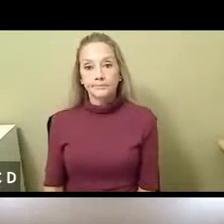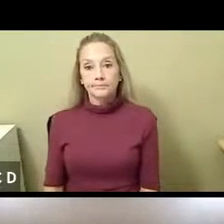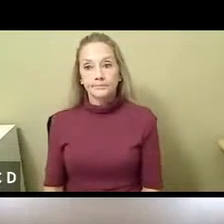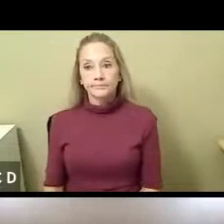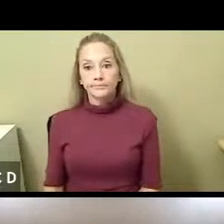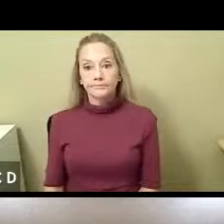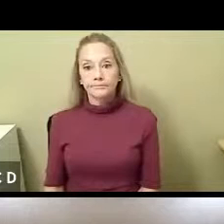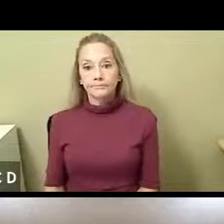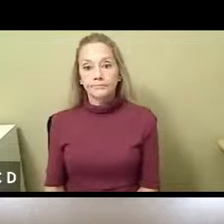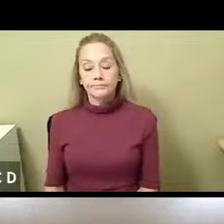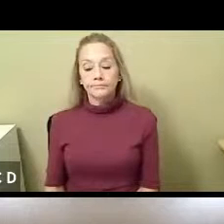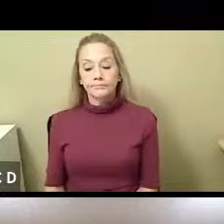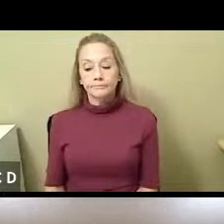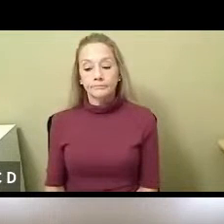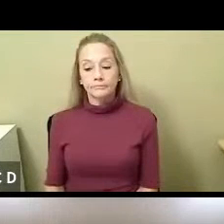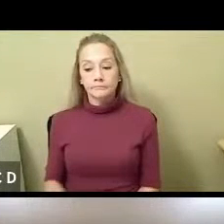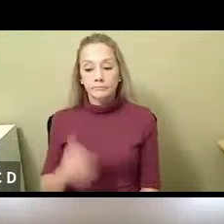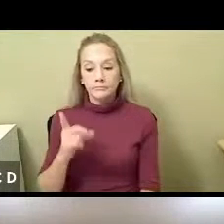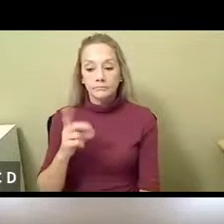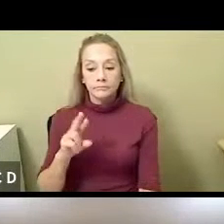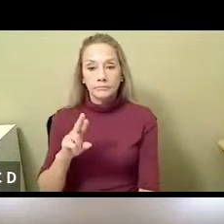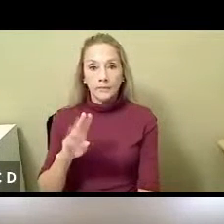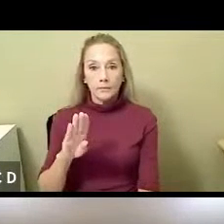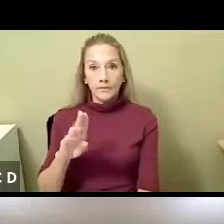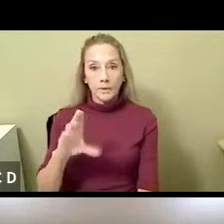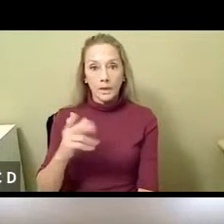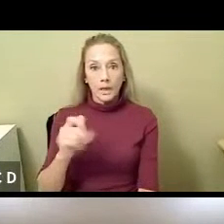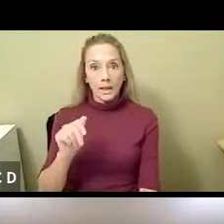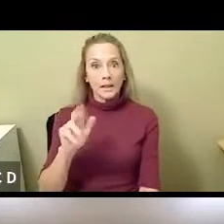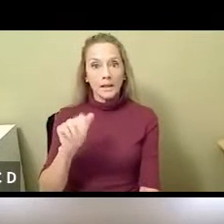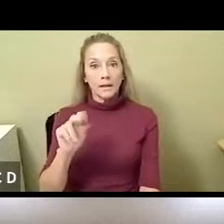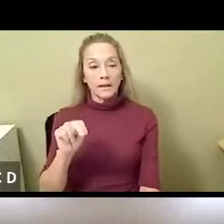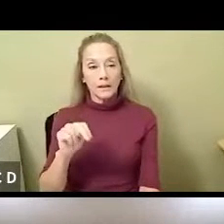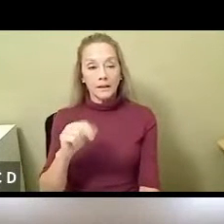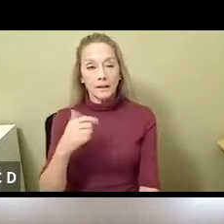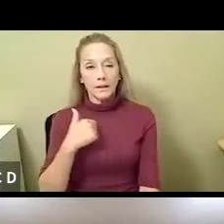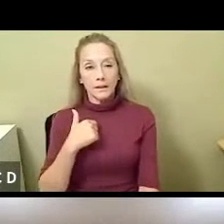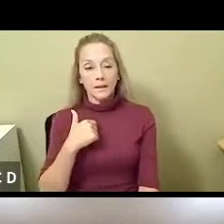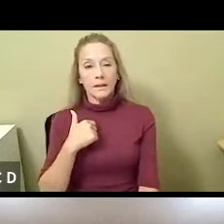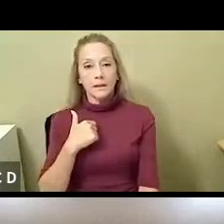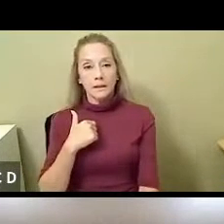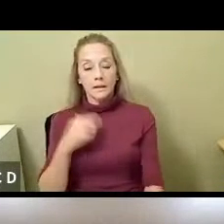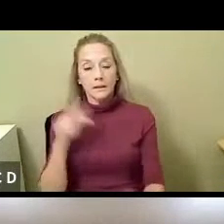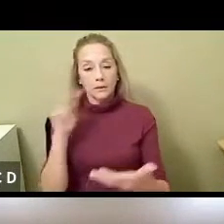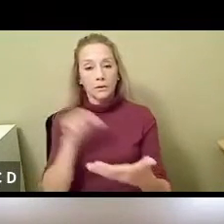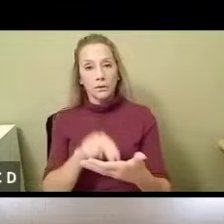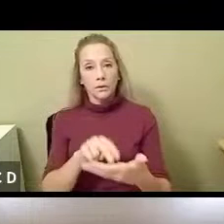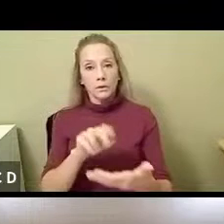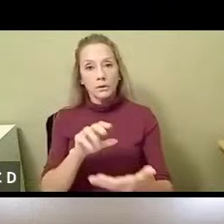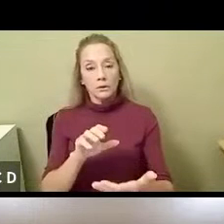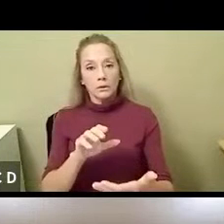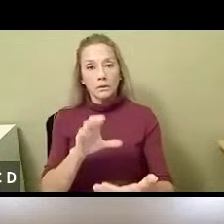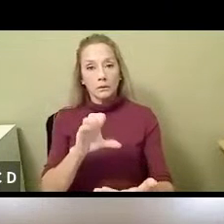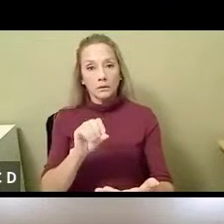I will say that, looking at case